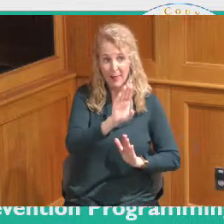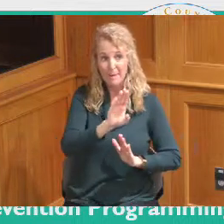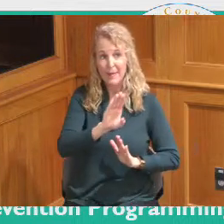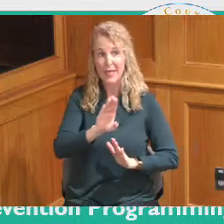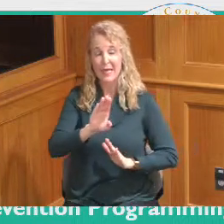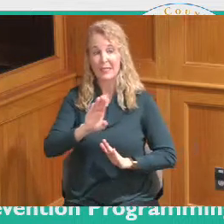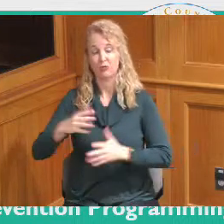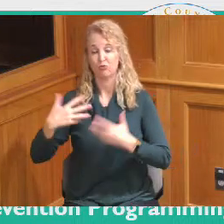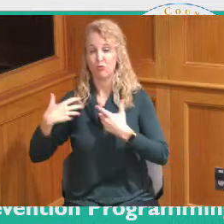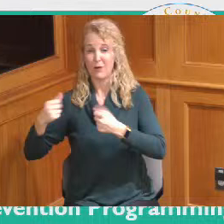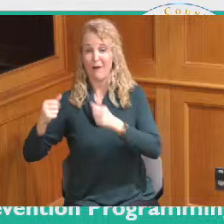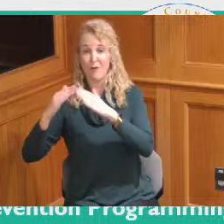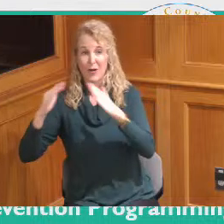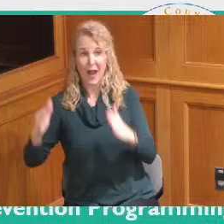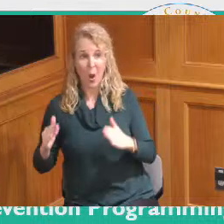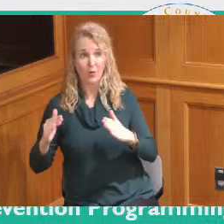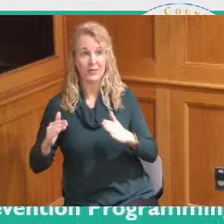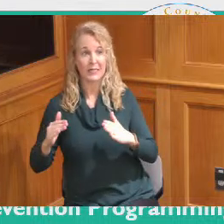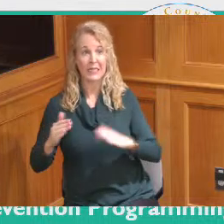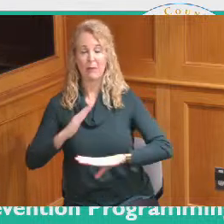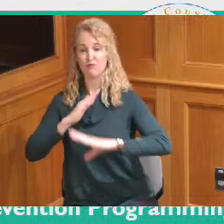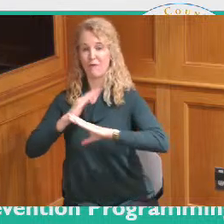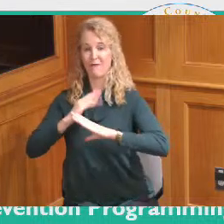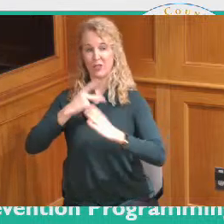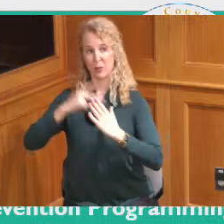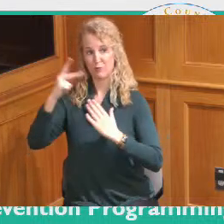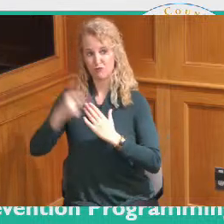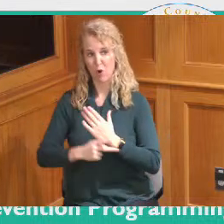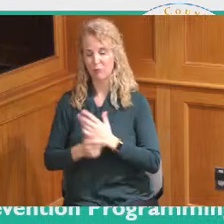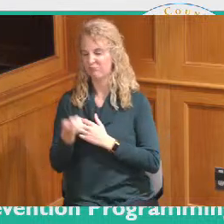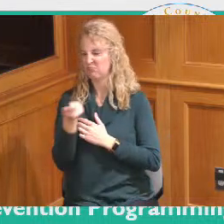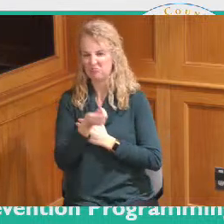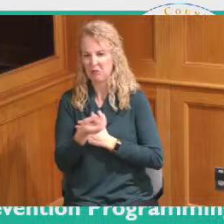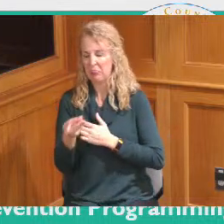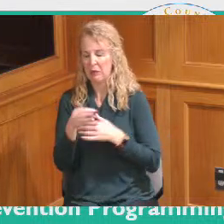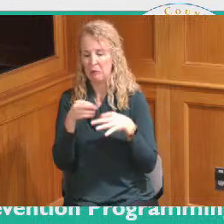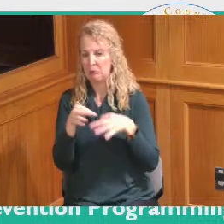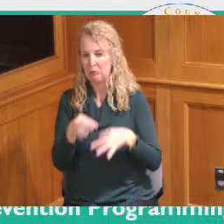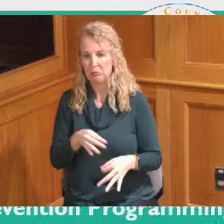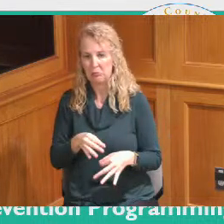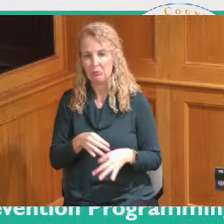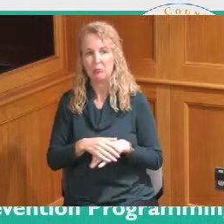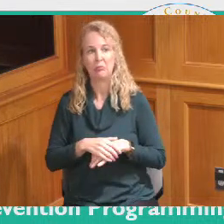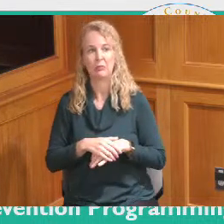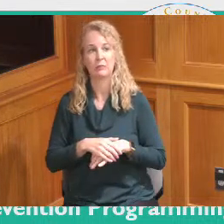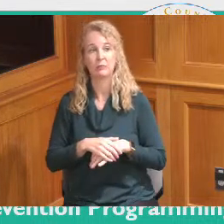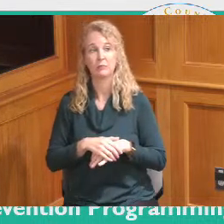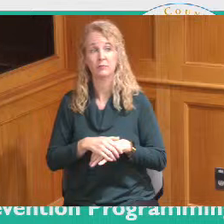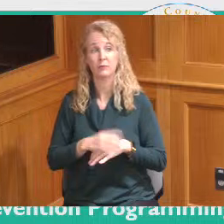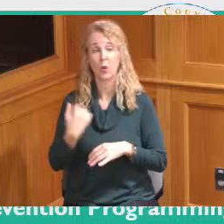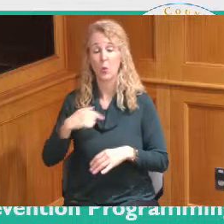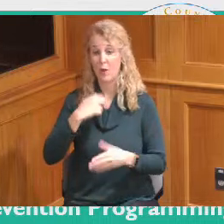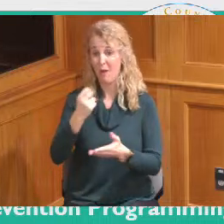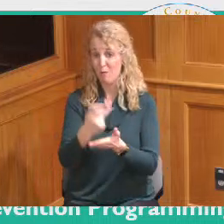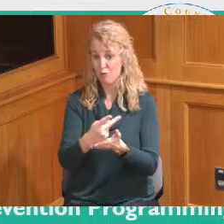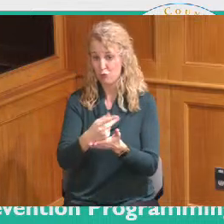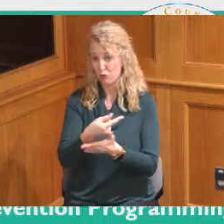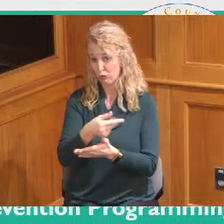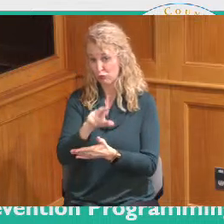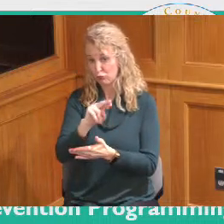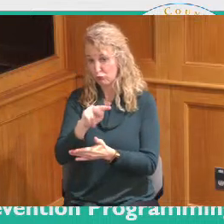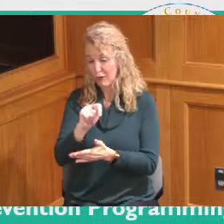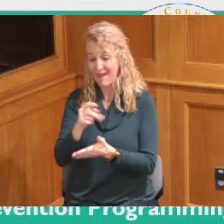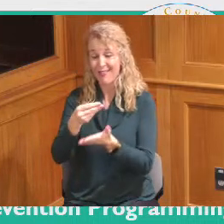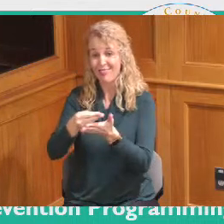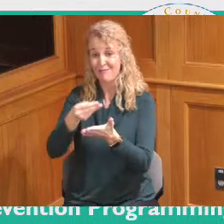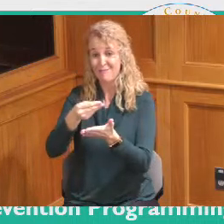prevention services. Just a little bit of background on those grant awards that we put together when we authorized them. The funding